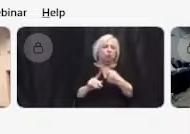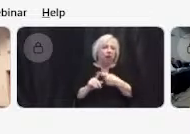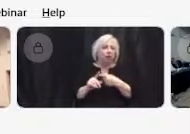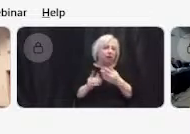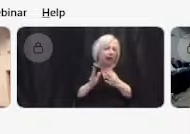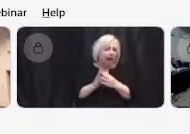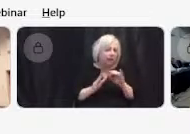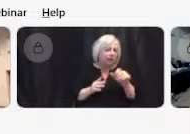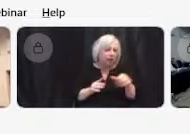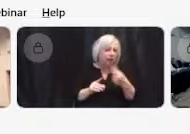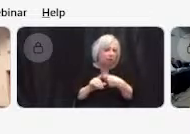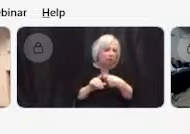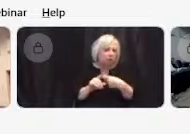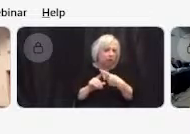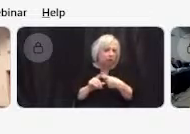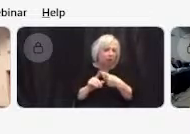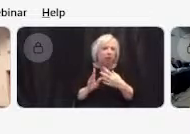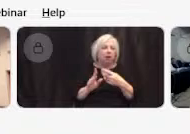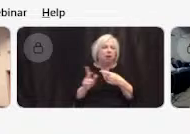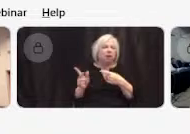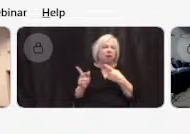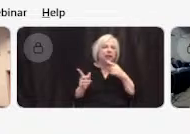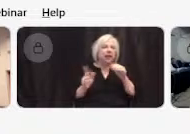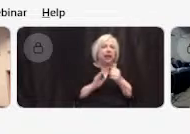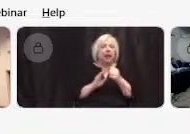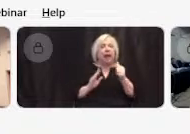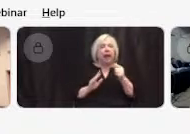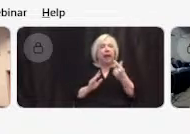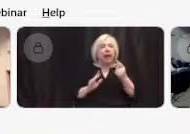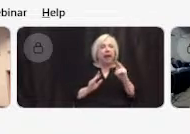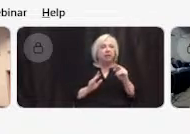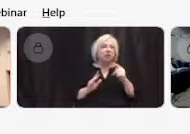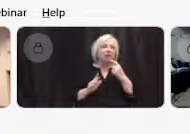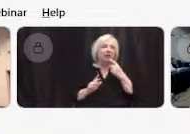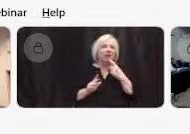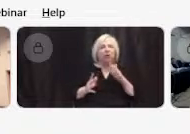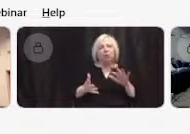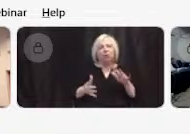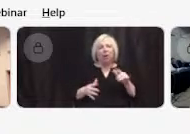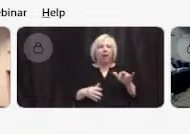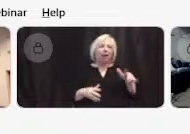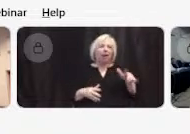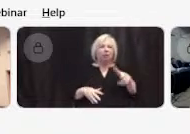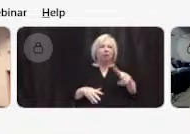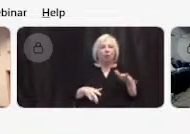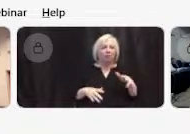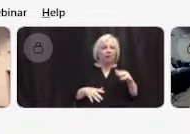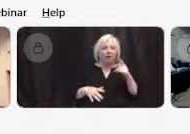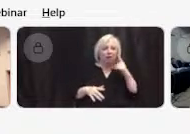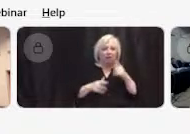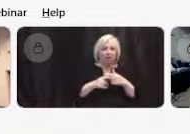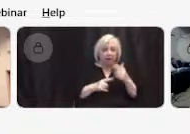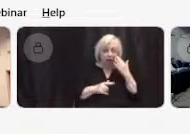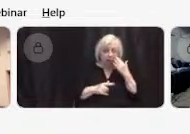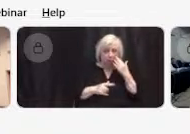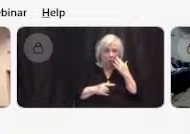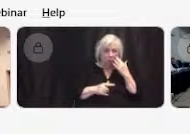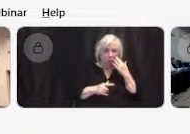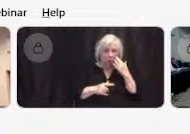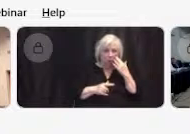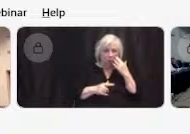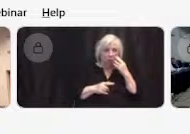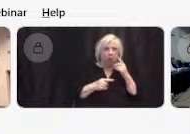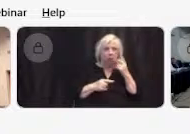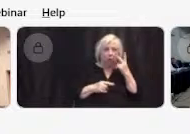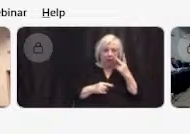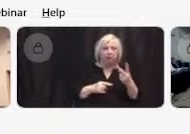another rental, and the agent said, well, sort of. And so then I knew just as soon as I saw